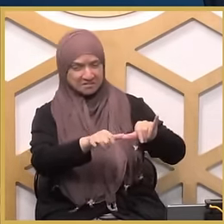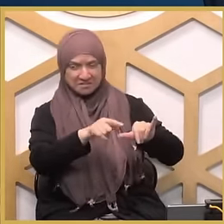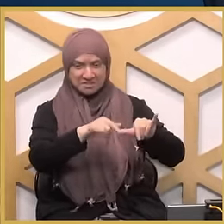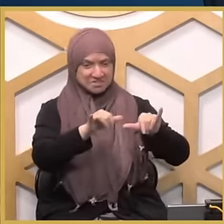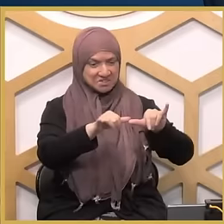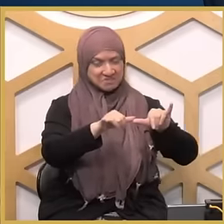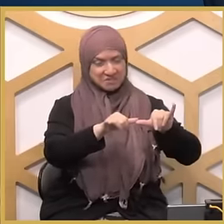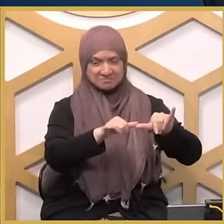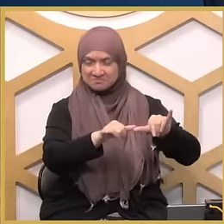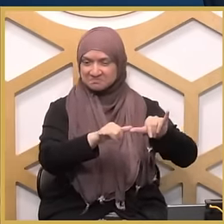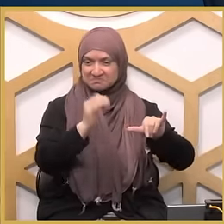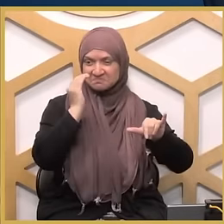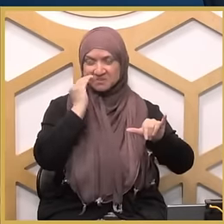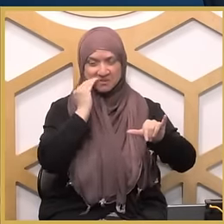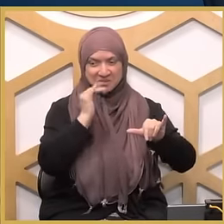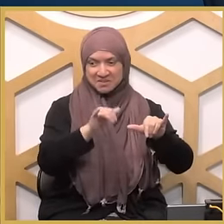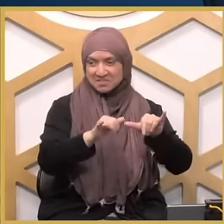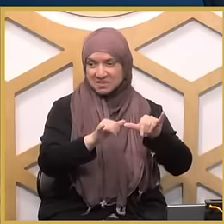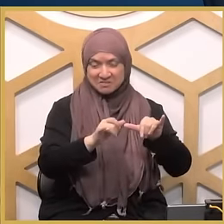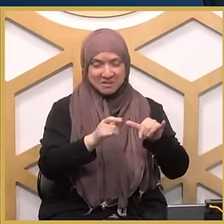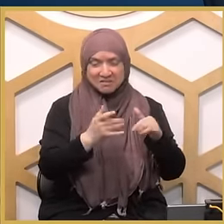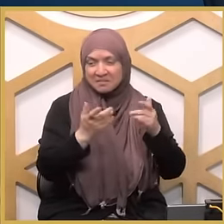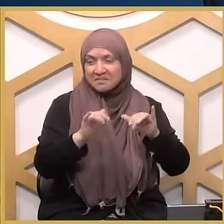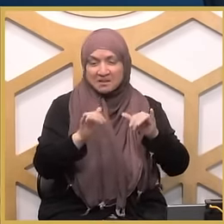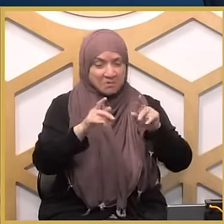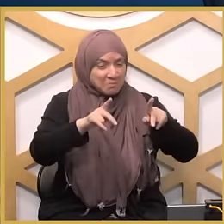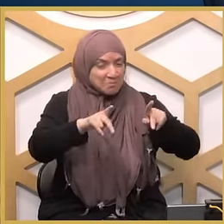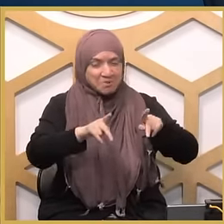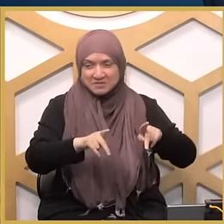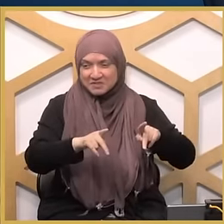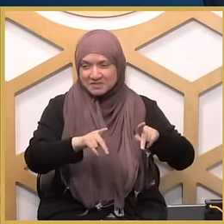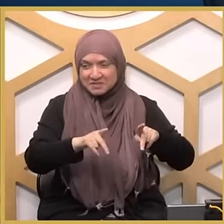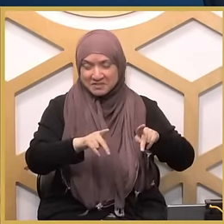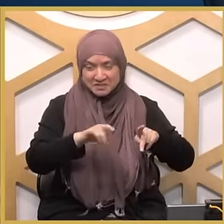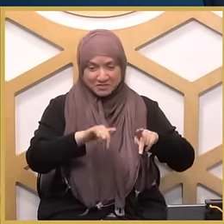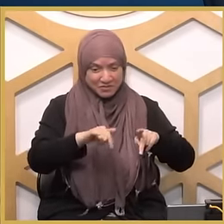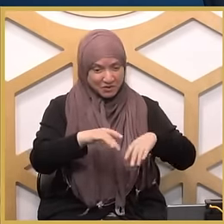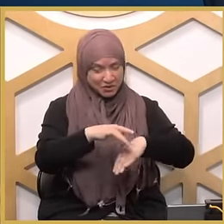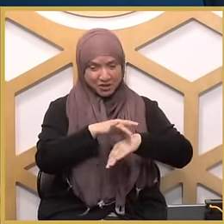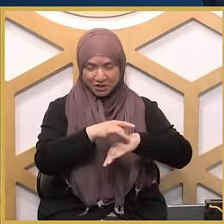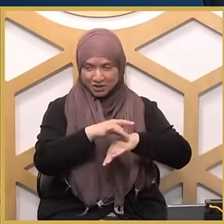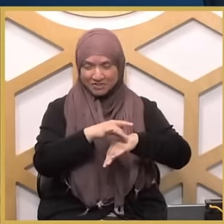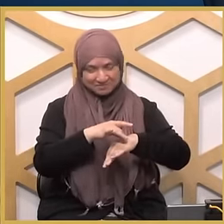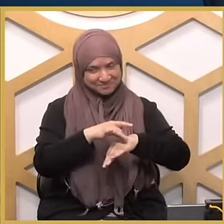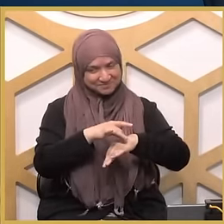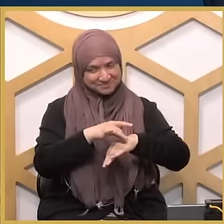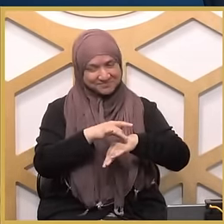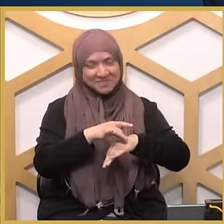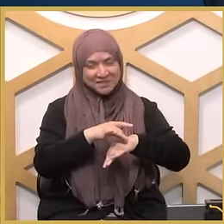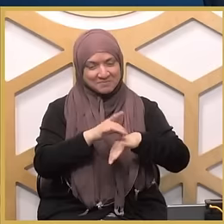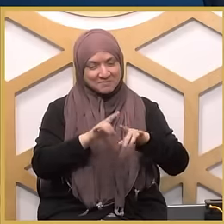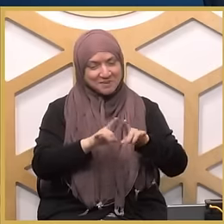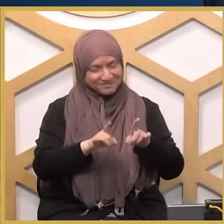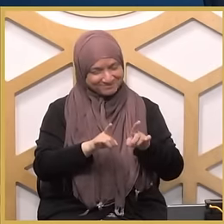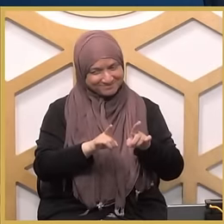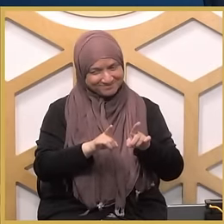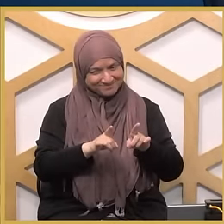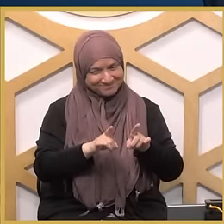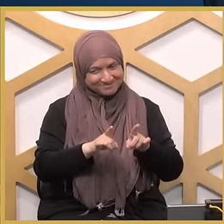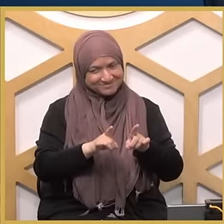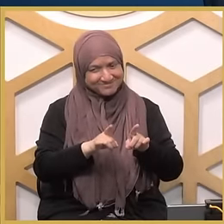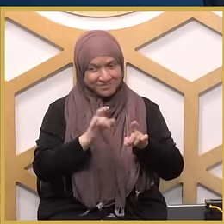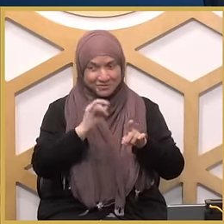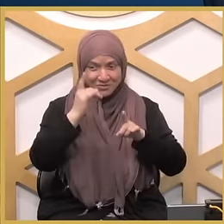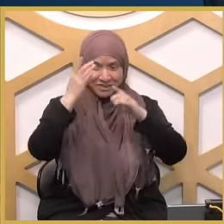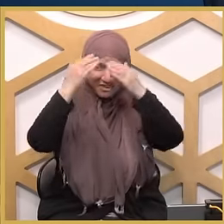most devoted worshipper of Allah subhanahu wa ta'ala. Lofty goals for the akhirah. But eventually, if you start committing these sins,